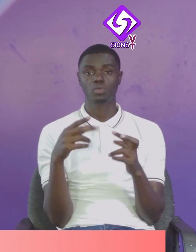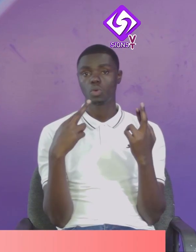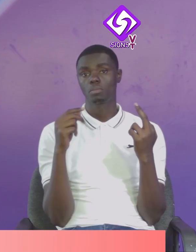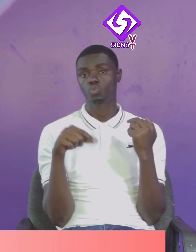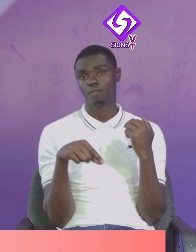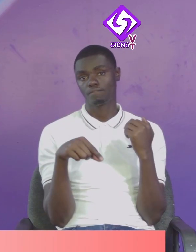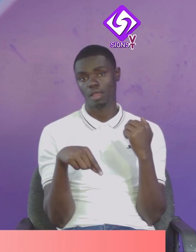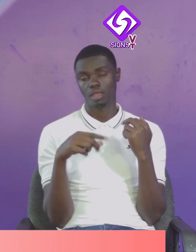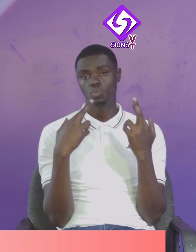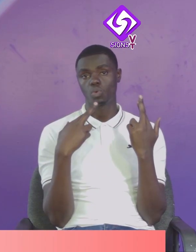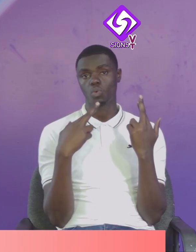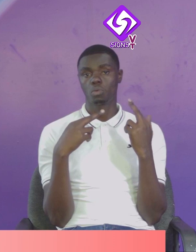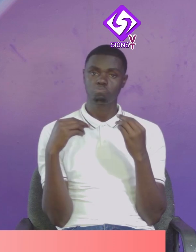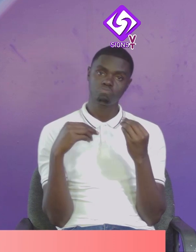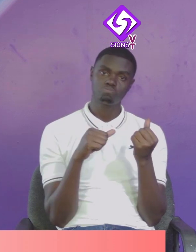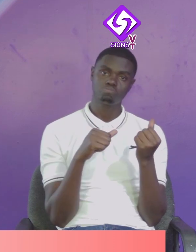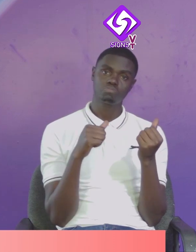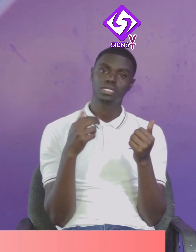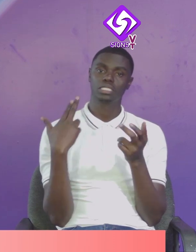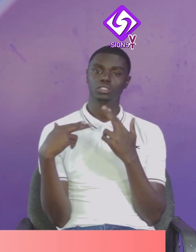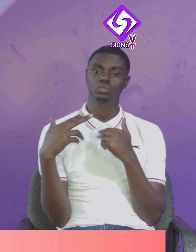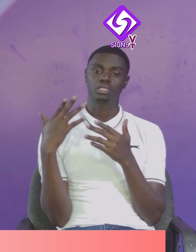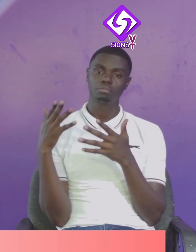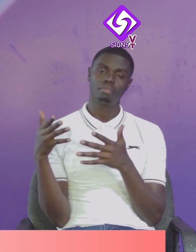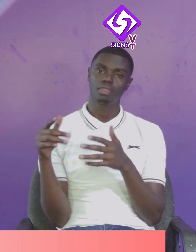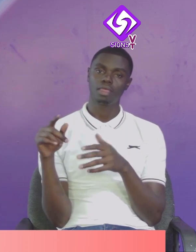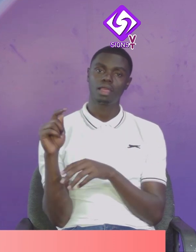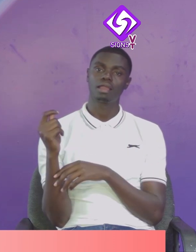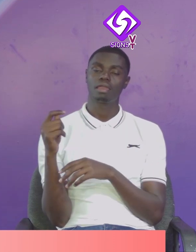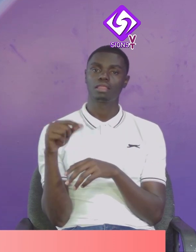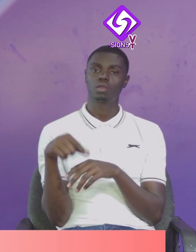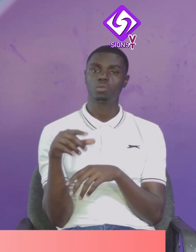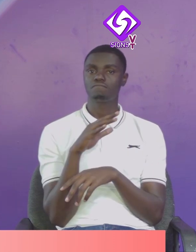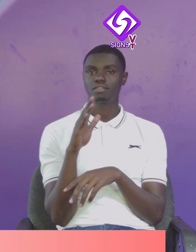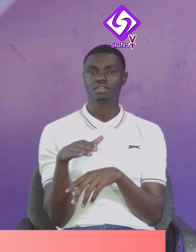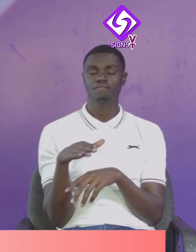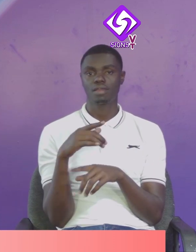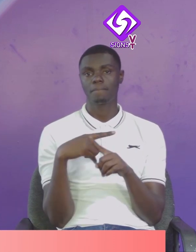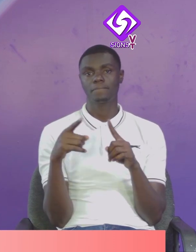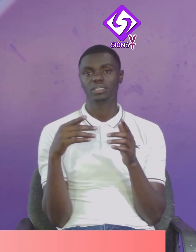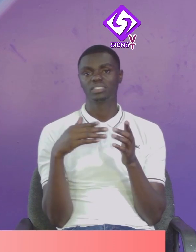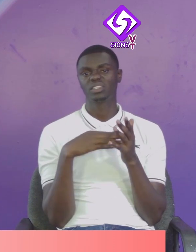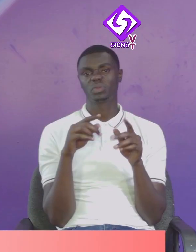qualify. Right. We are hoping to beat that history that has been there, that Kenya doesn't qualify. But to these big nations like the likes of